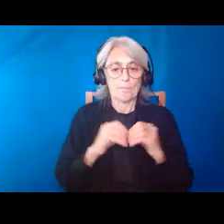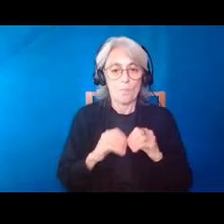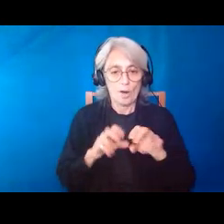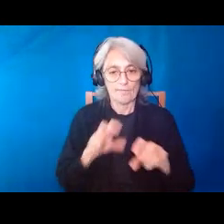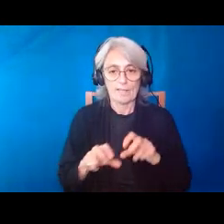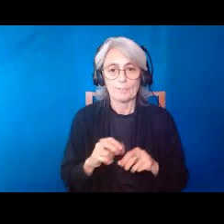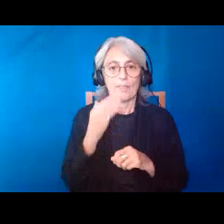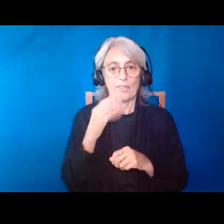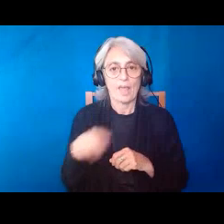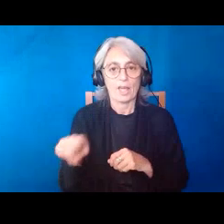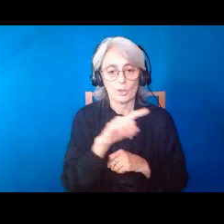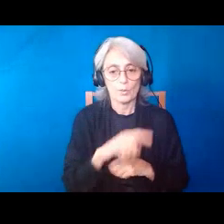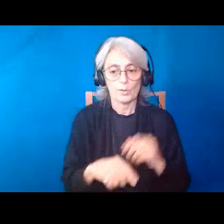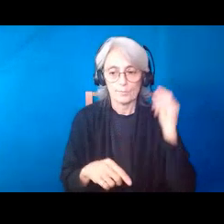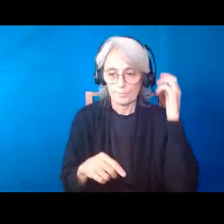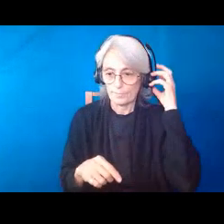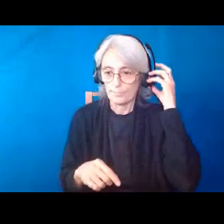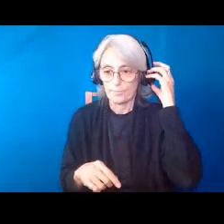here.